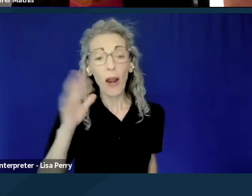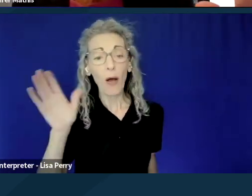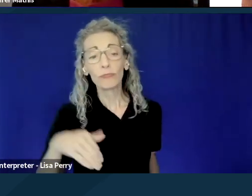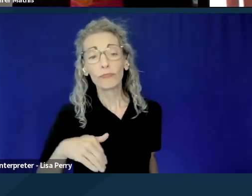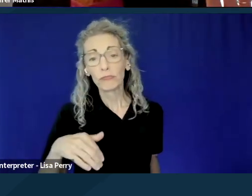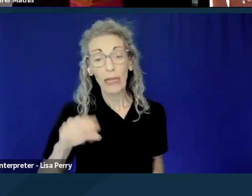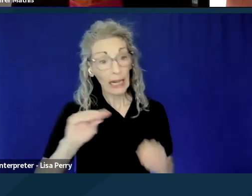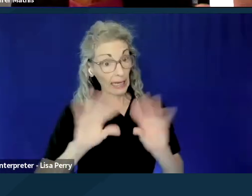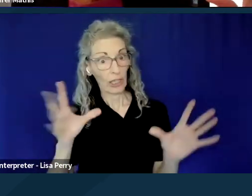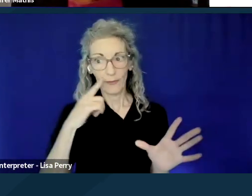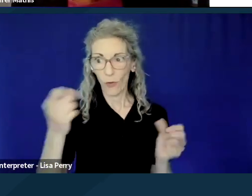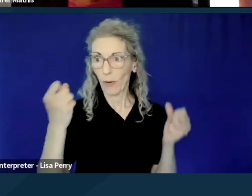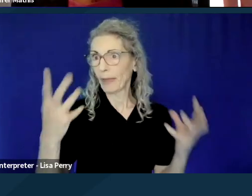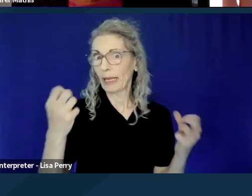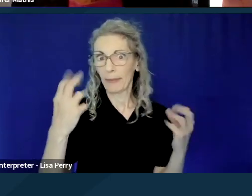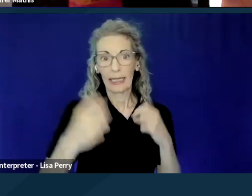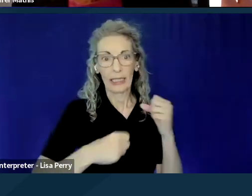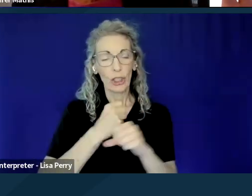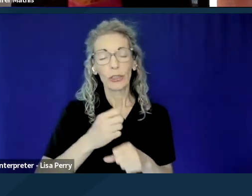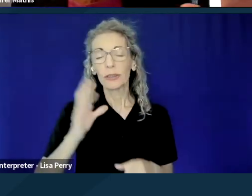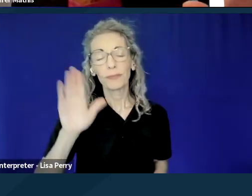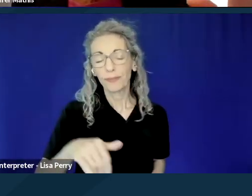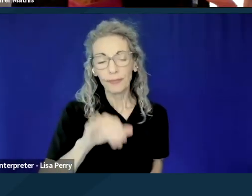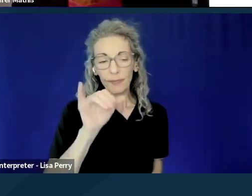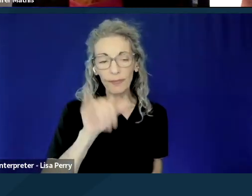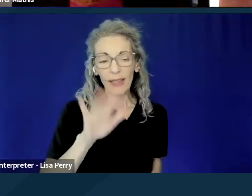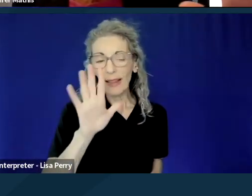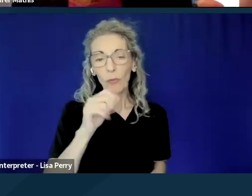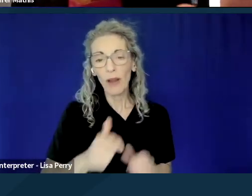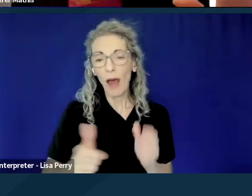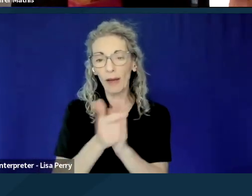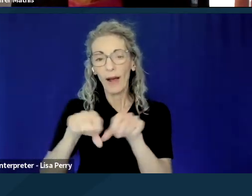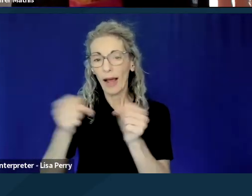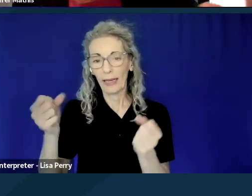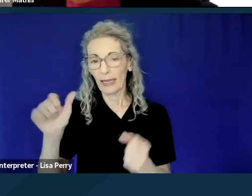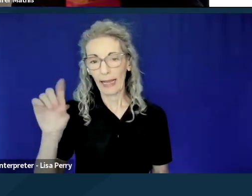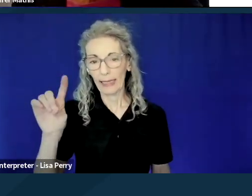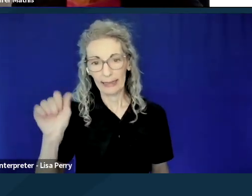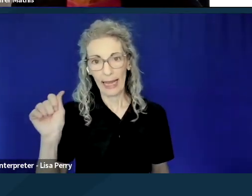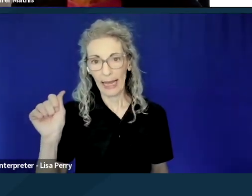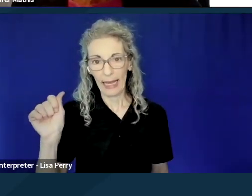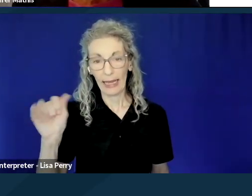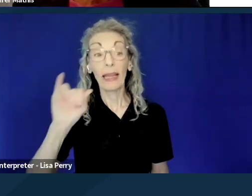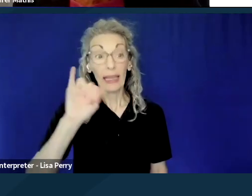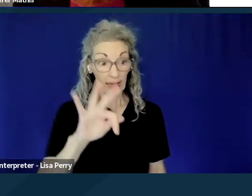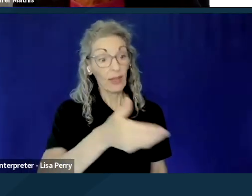many, many years that it would not violate the ADA to invite somebody to self-identify